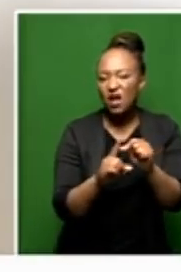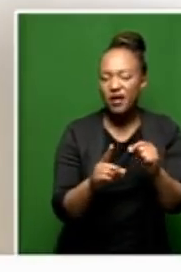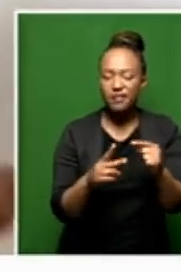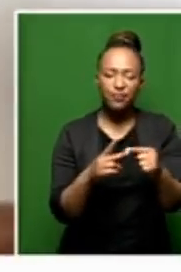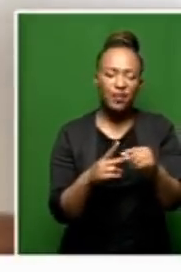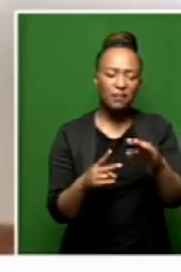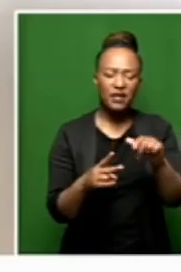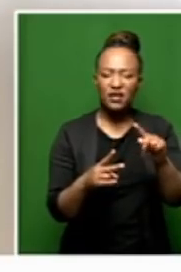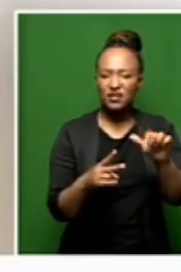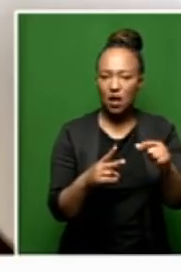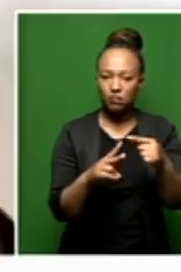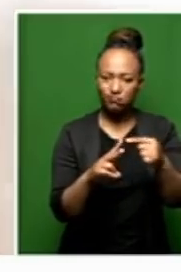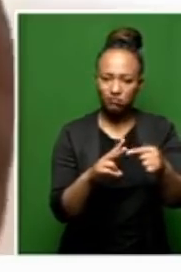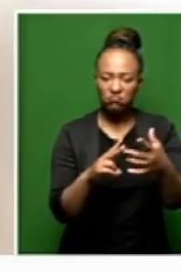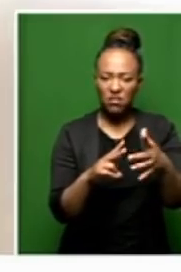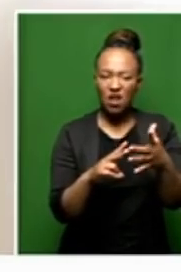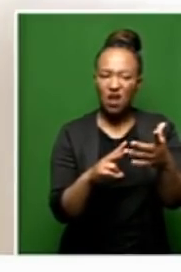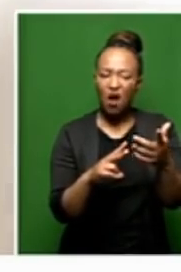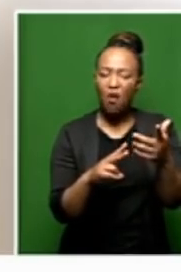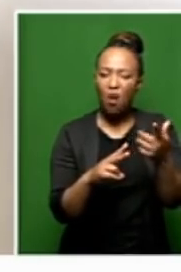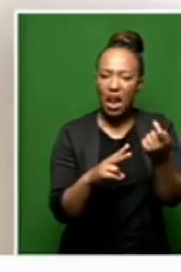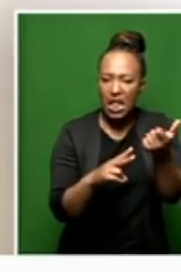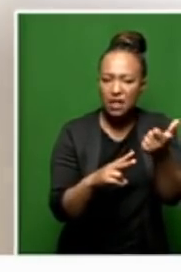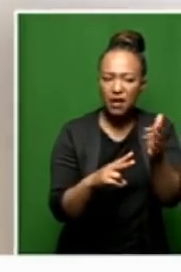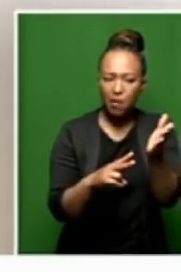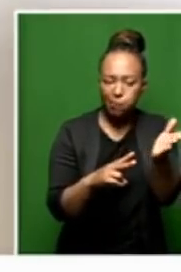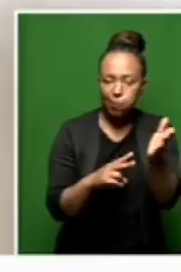become very suppressed. In other parts of the world,